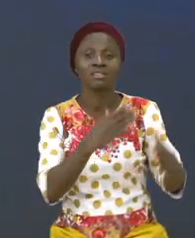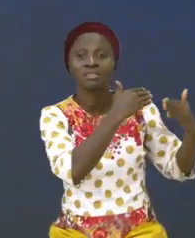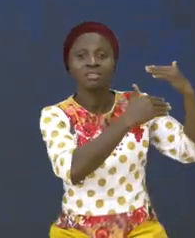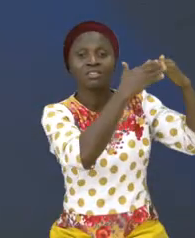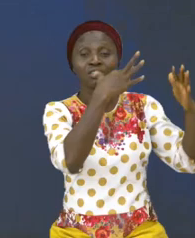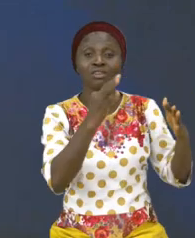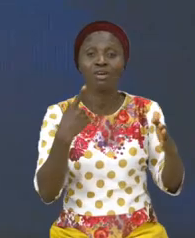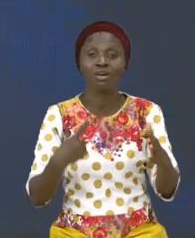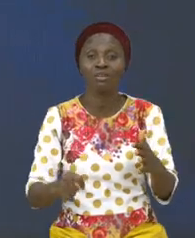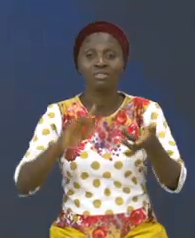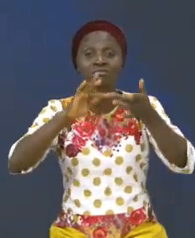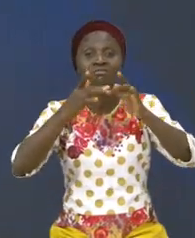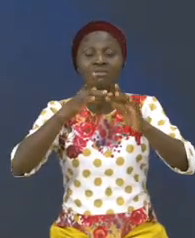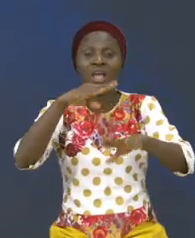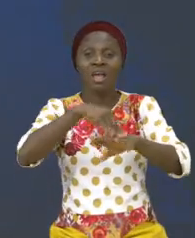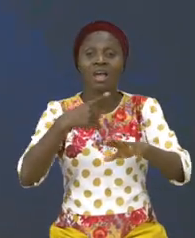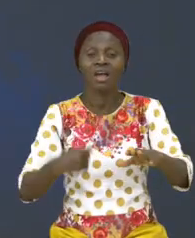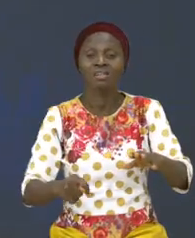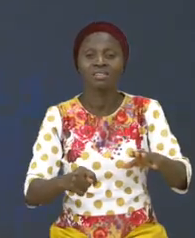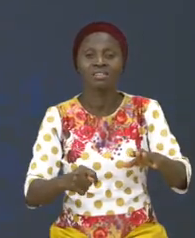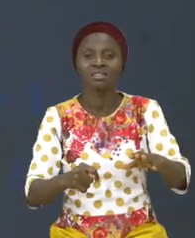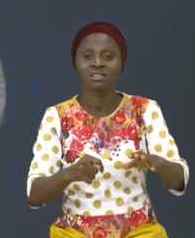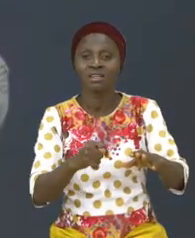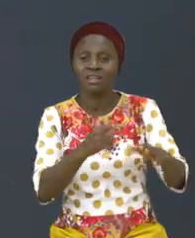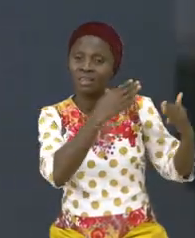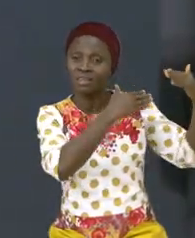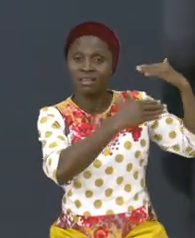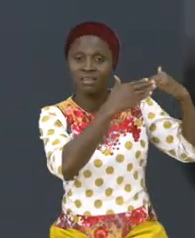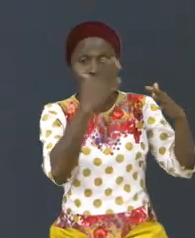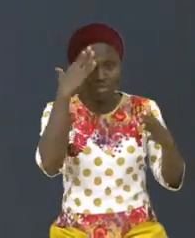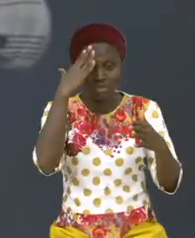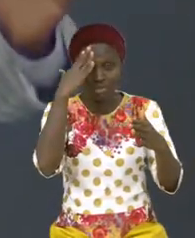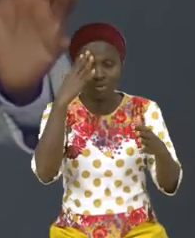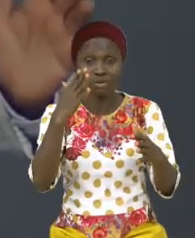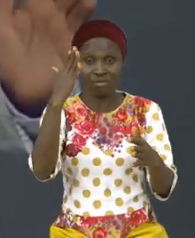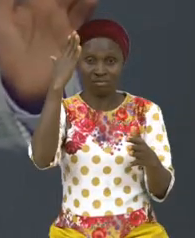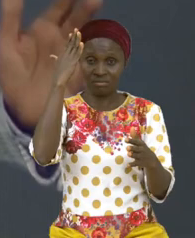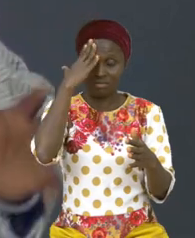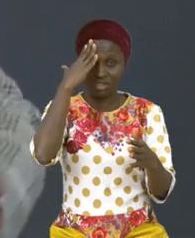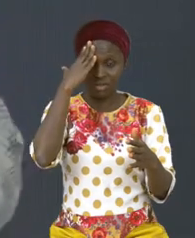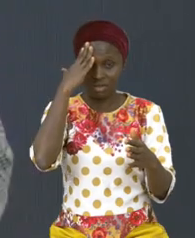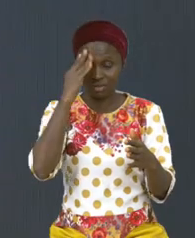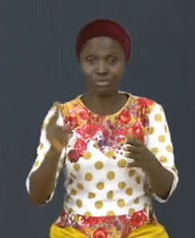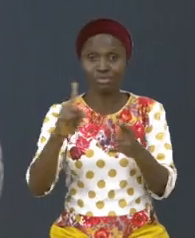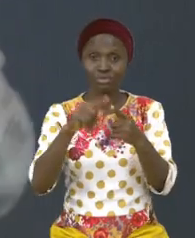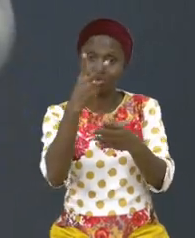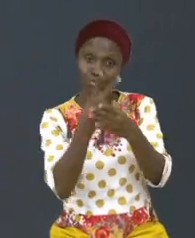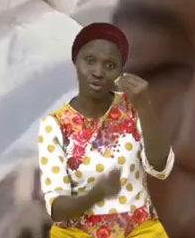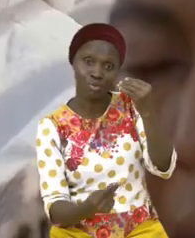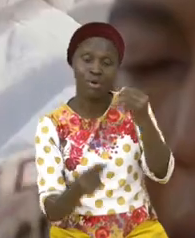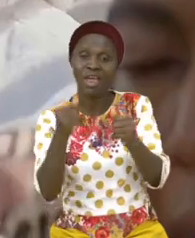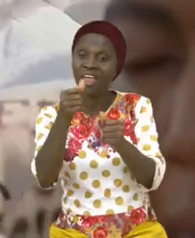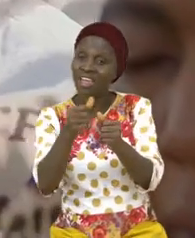at the age, you know, now, knowledge used to double every